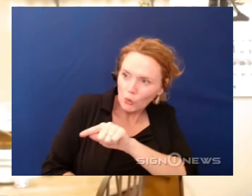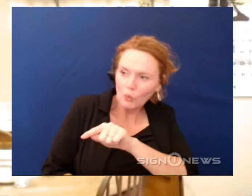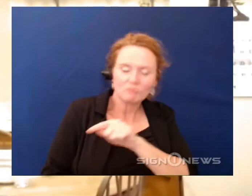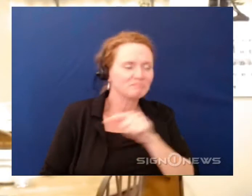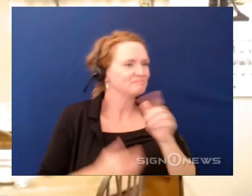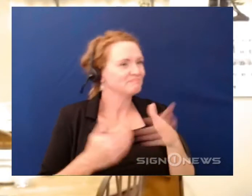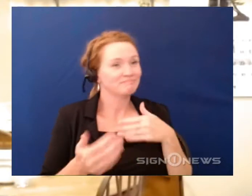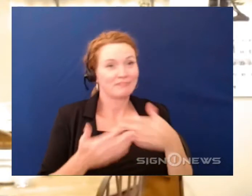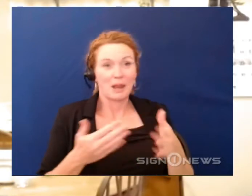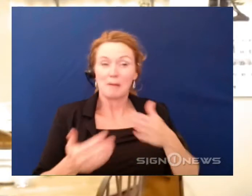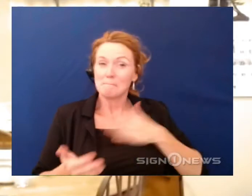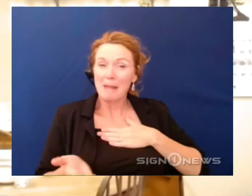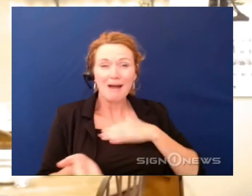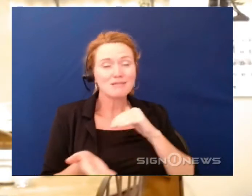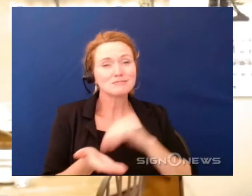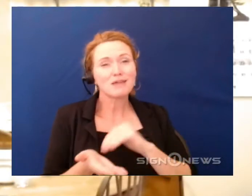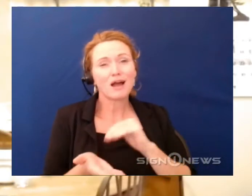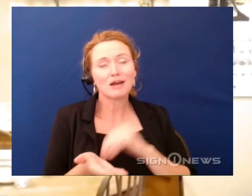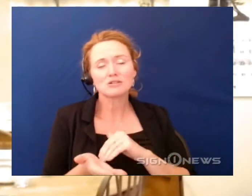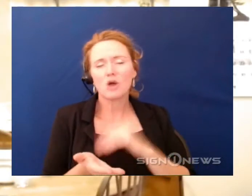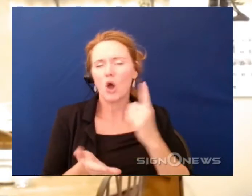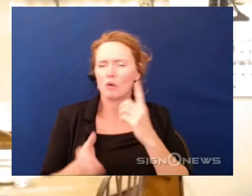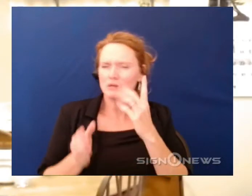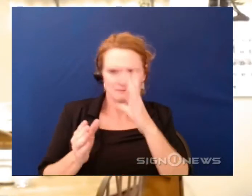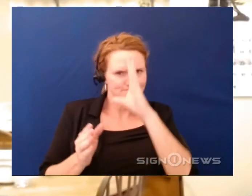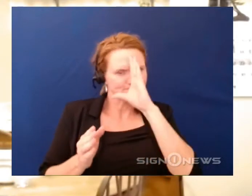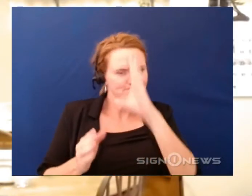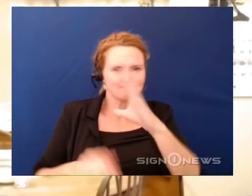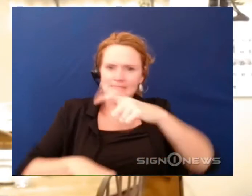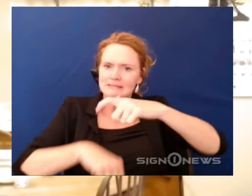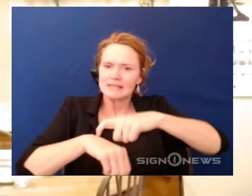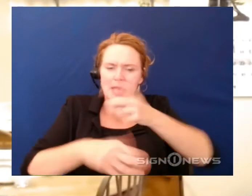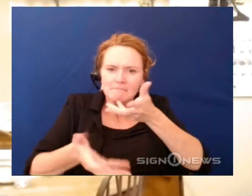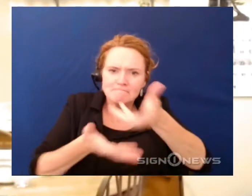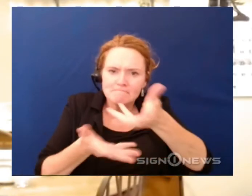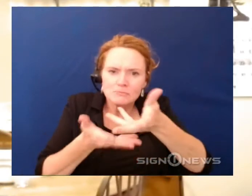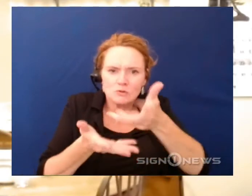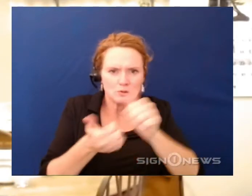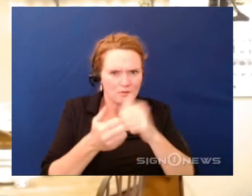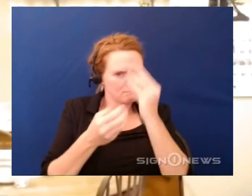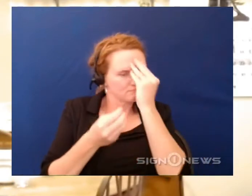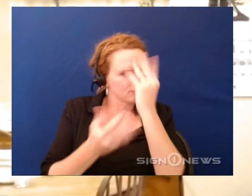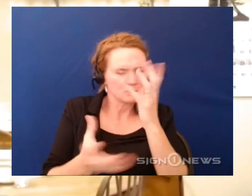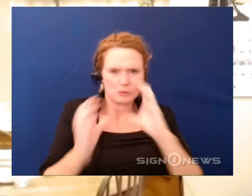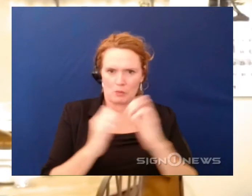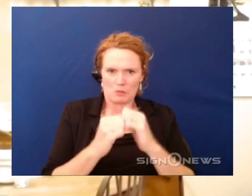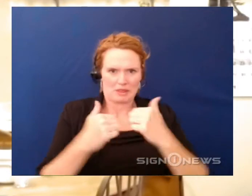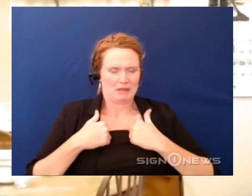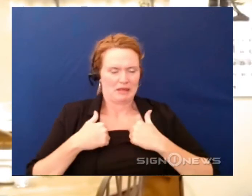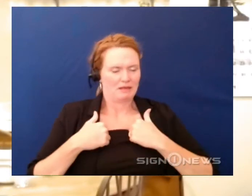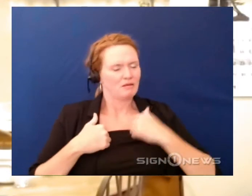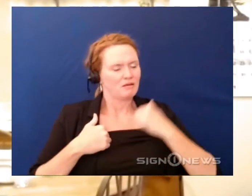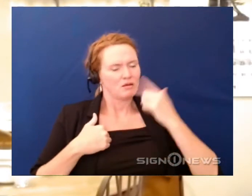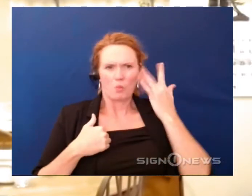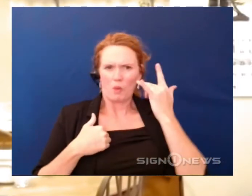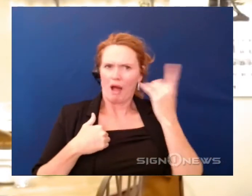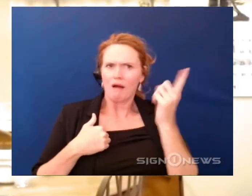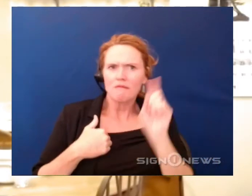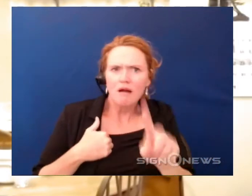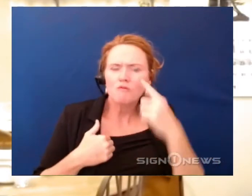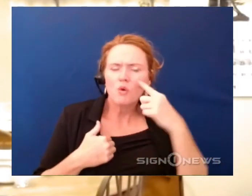room, my doctors have always given me as much time as I need to let them know what is going on and why I am seeing